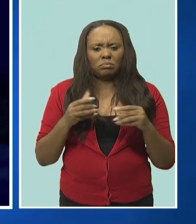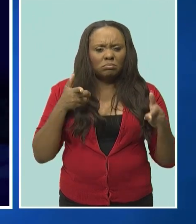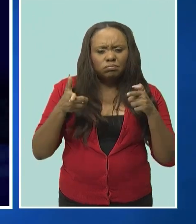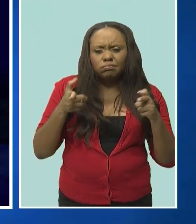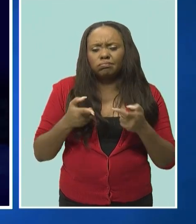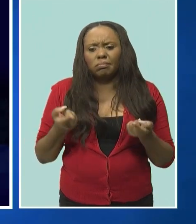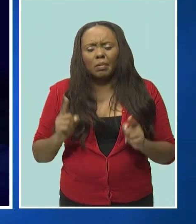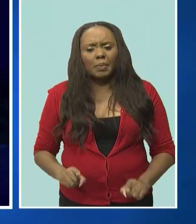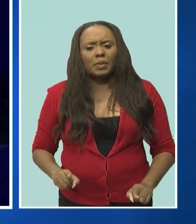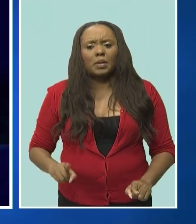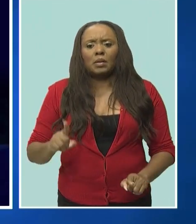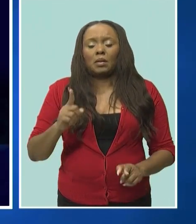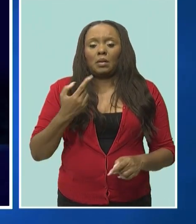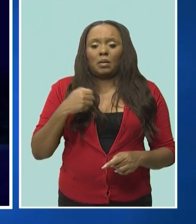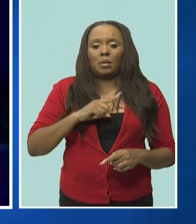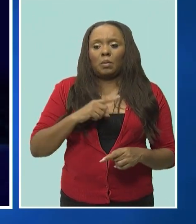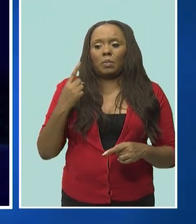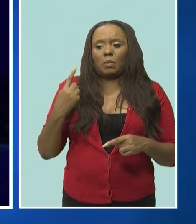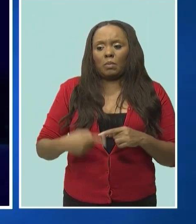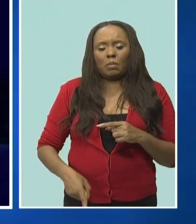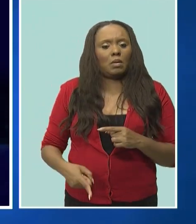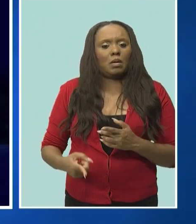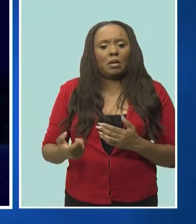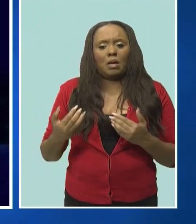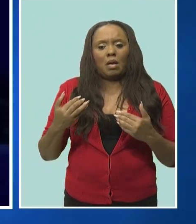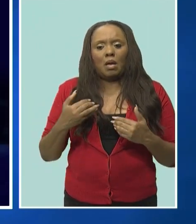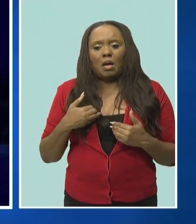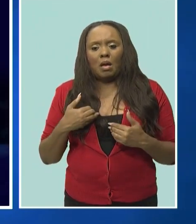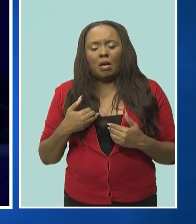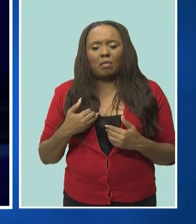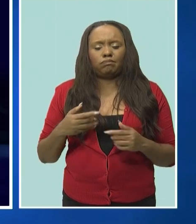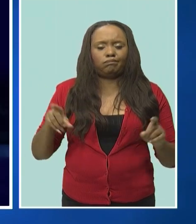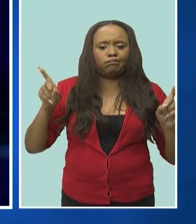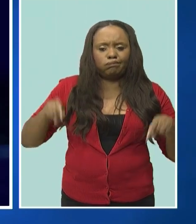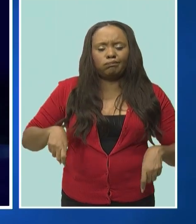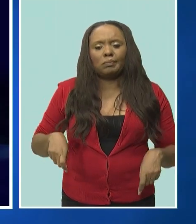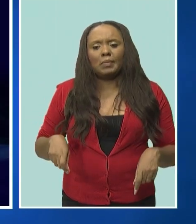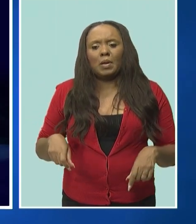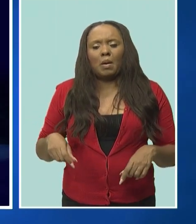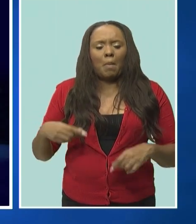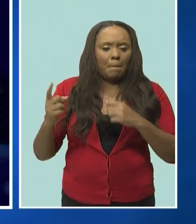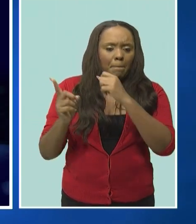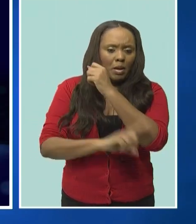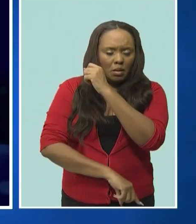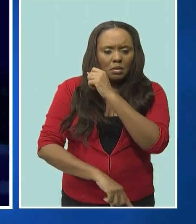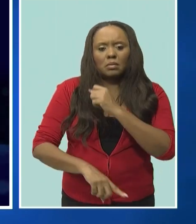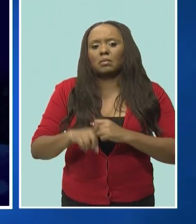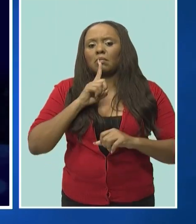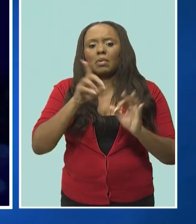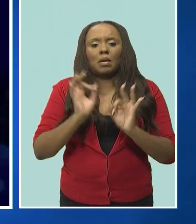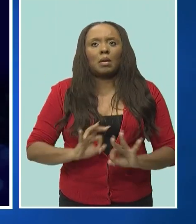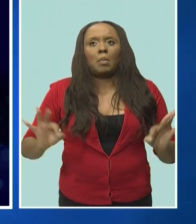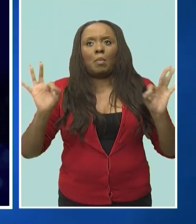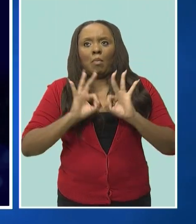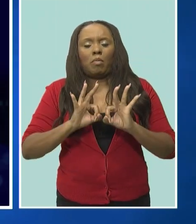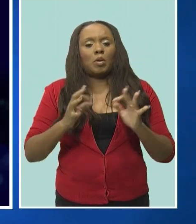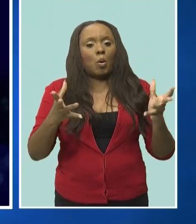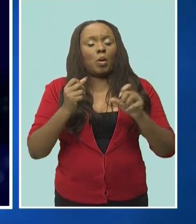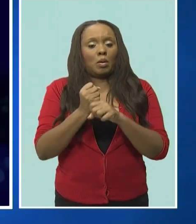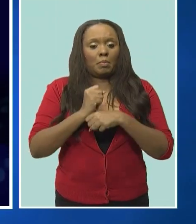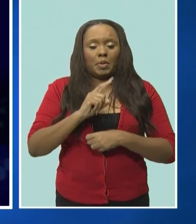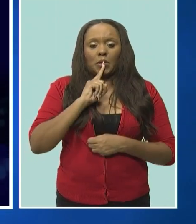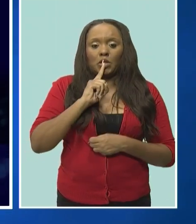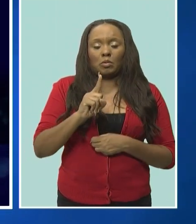might not be able to impose mandatory sentences in the same way that we did before, we felt it was vital that we strengthen the hand of